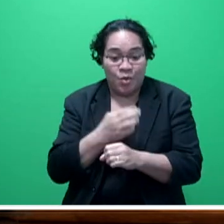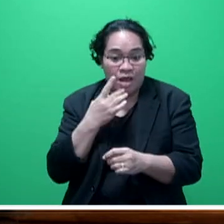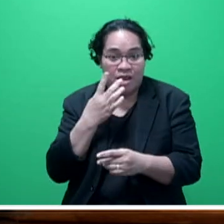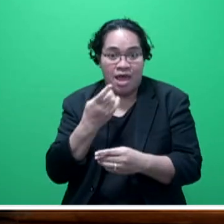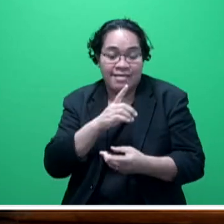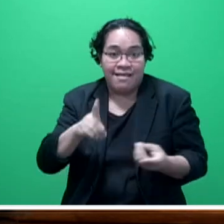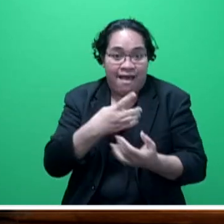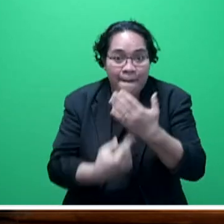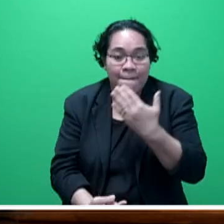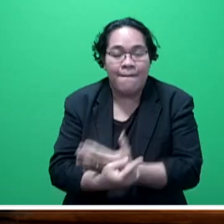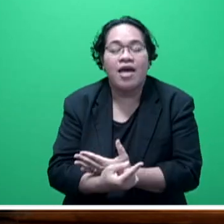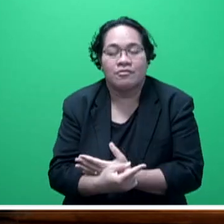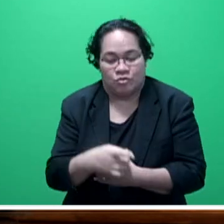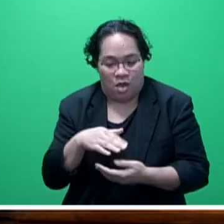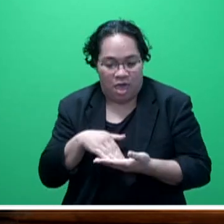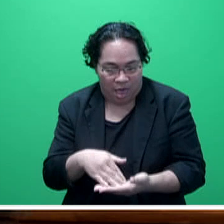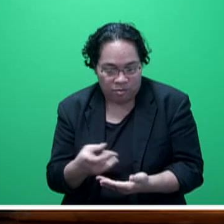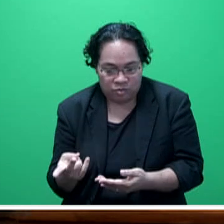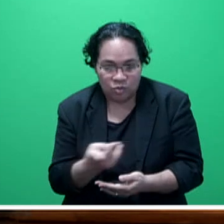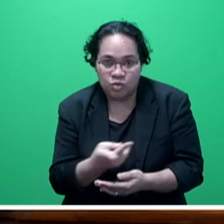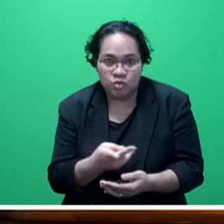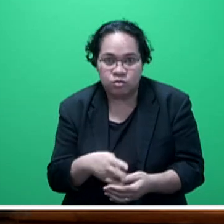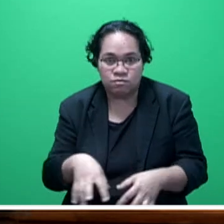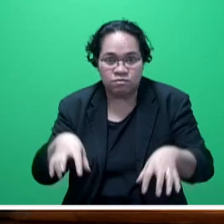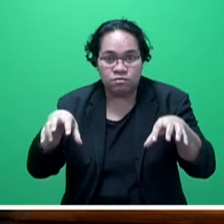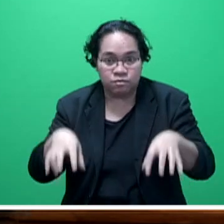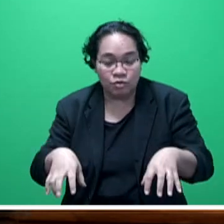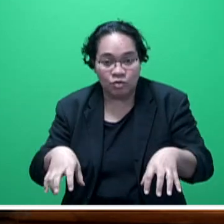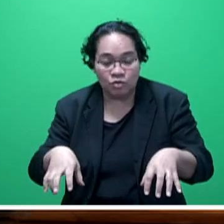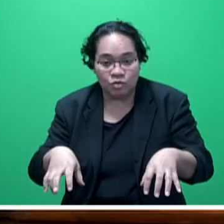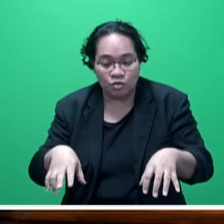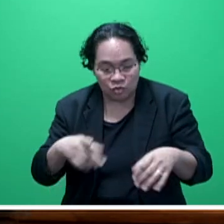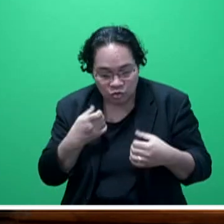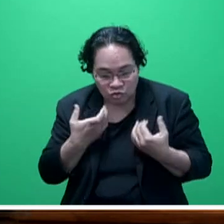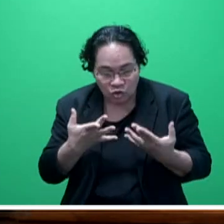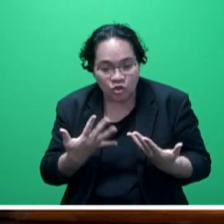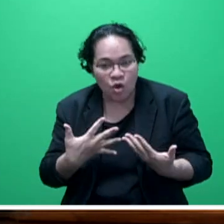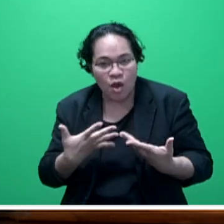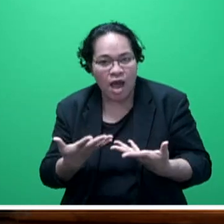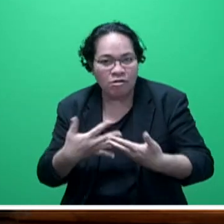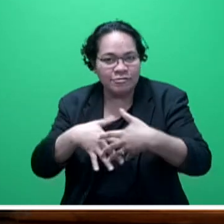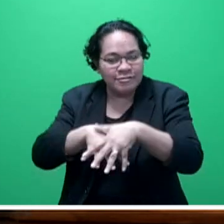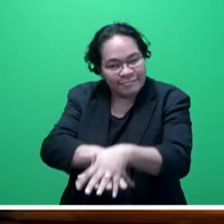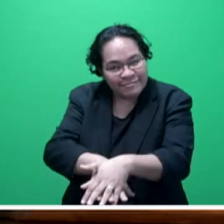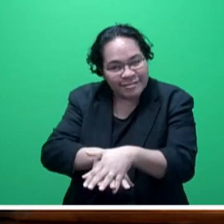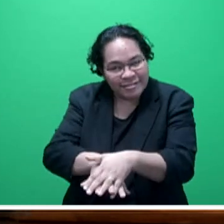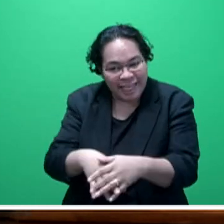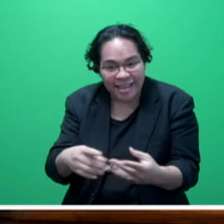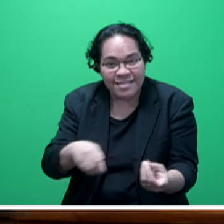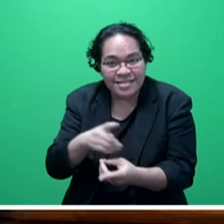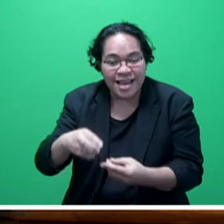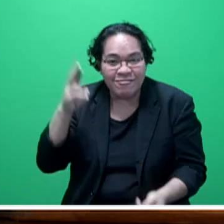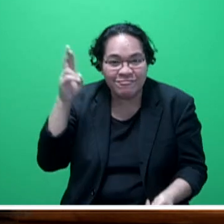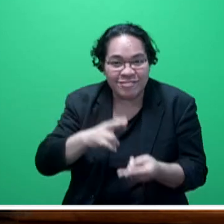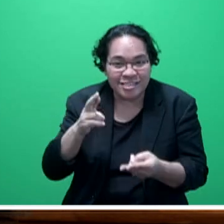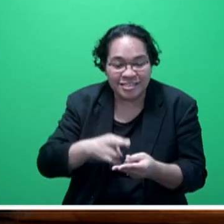disasters. This would set the platform for integrating disaster risk reduction in